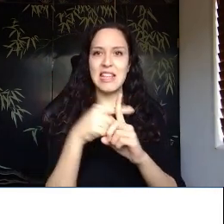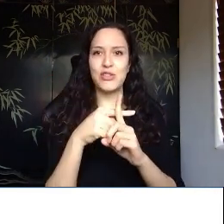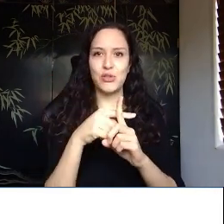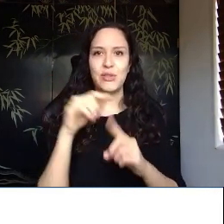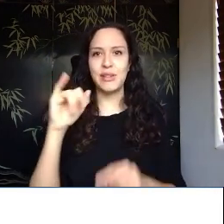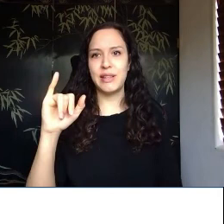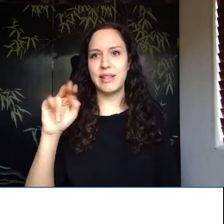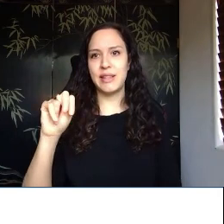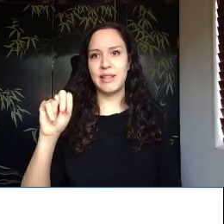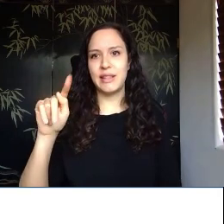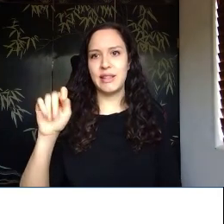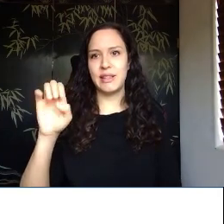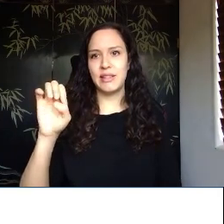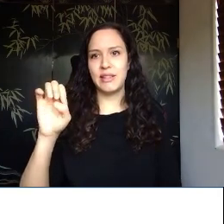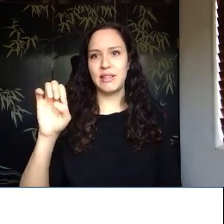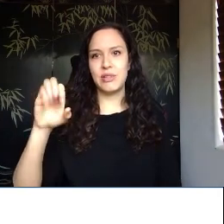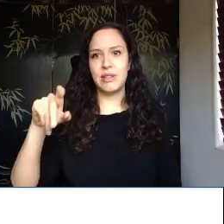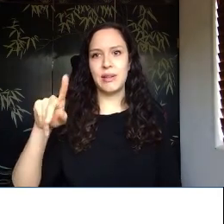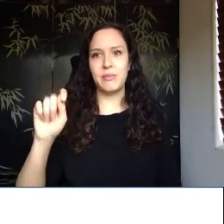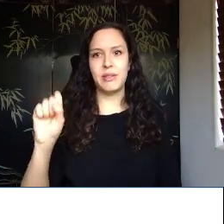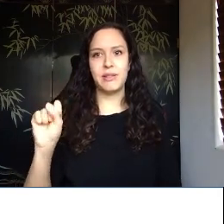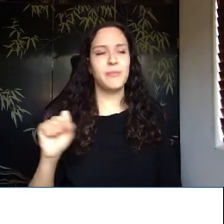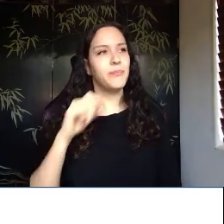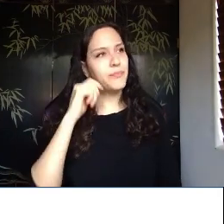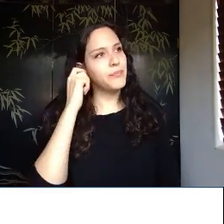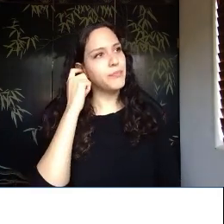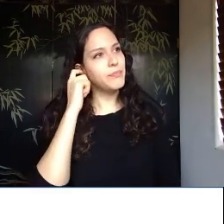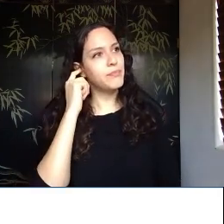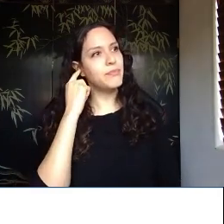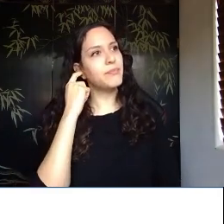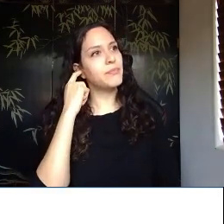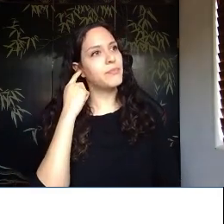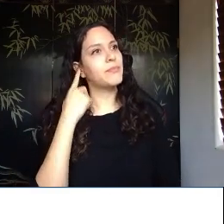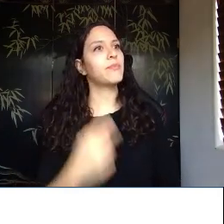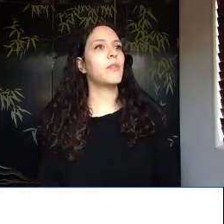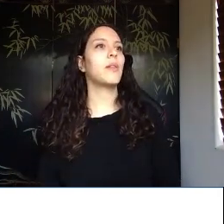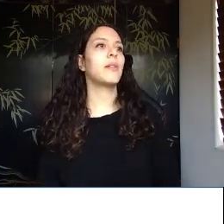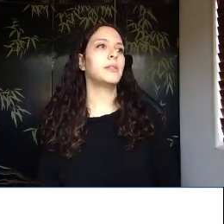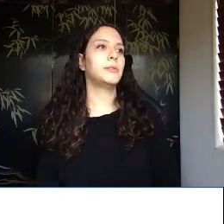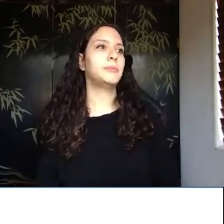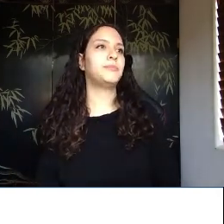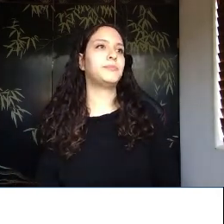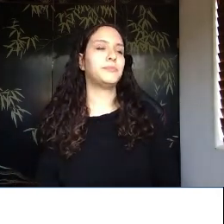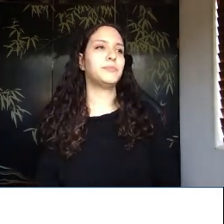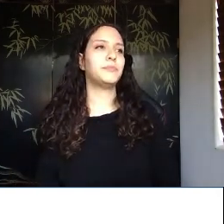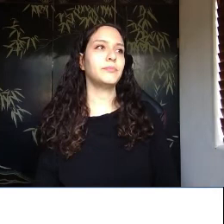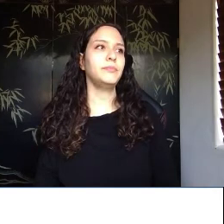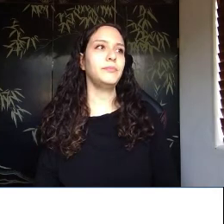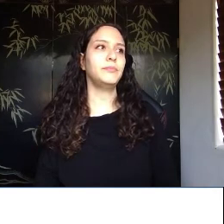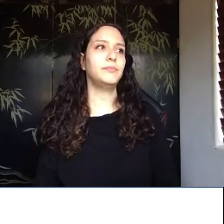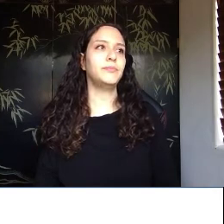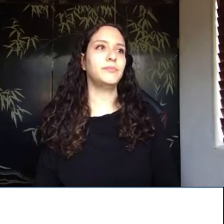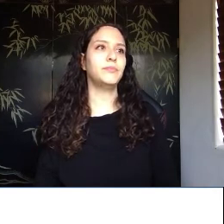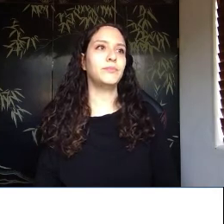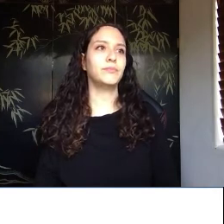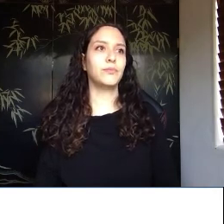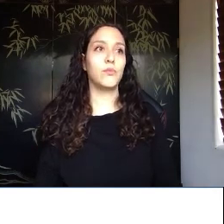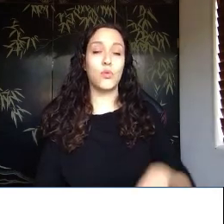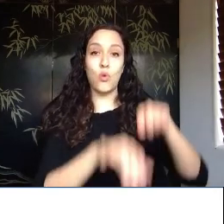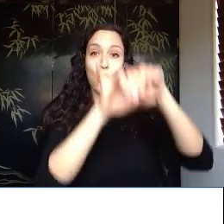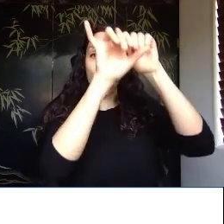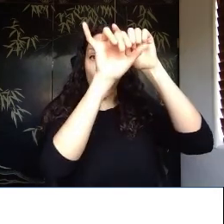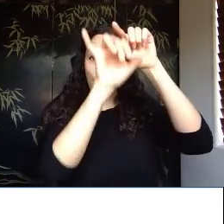All right, part 3, x and y intercepts. Okay, by finding the y-intercept, we'll know where a line crosses